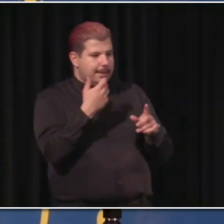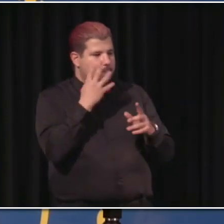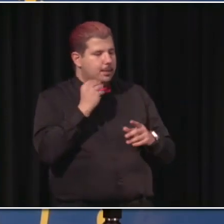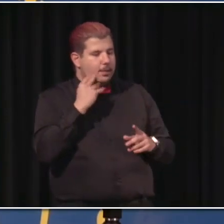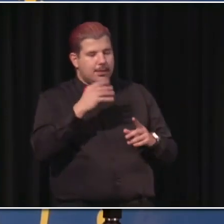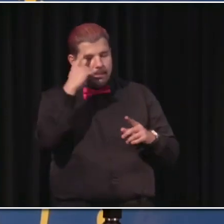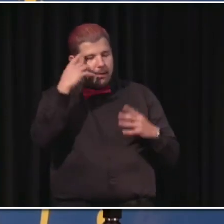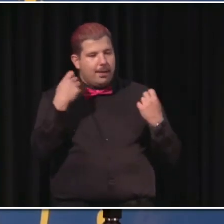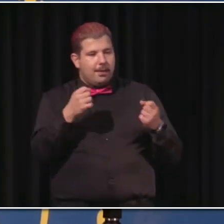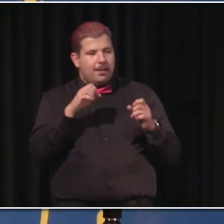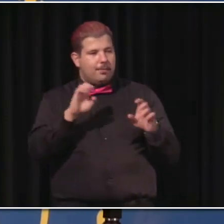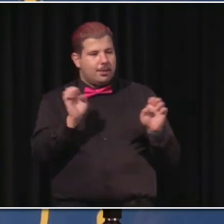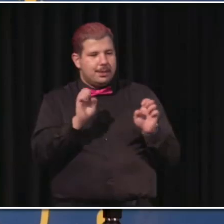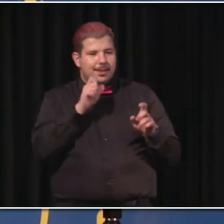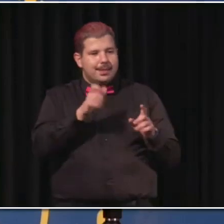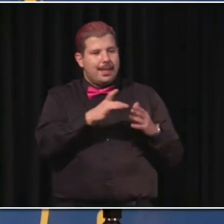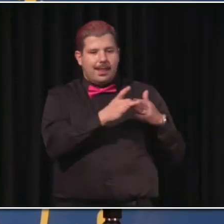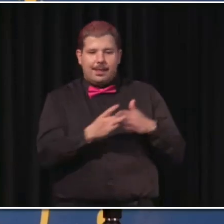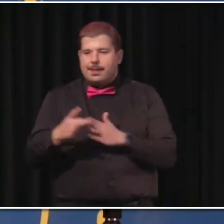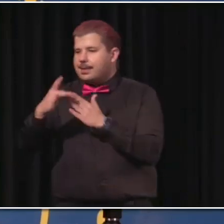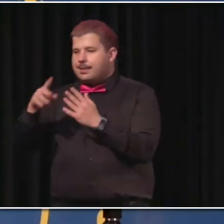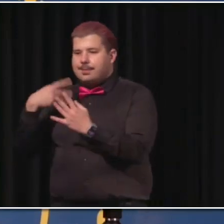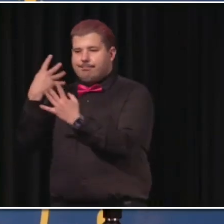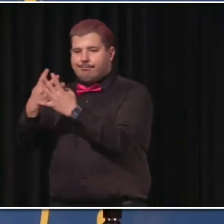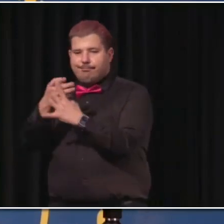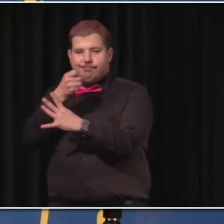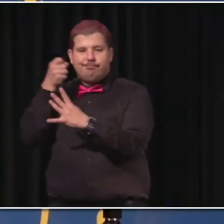ER. Thank you.